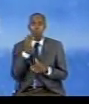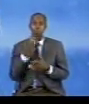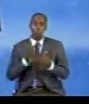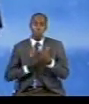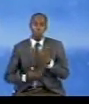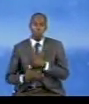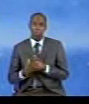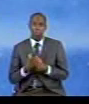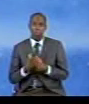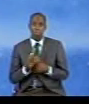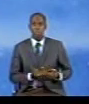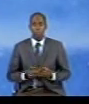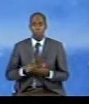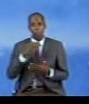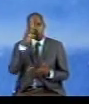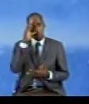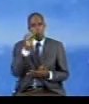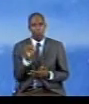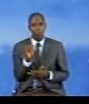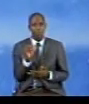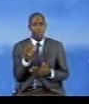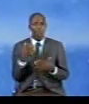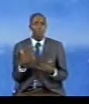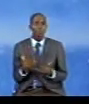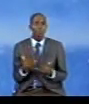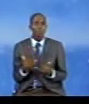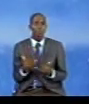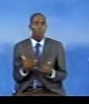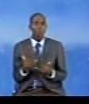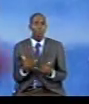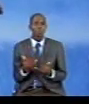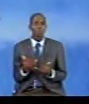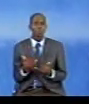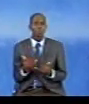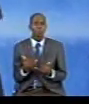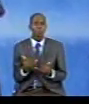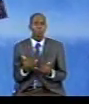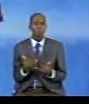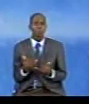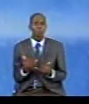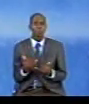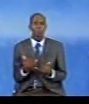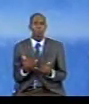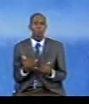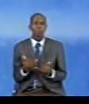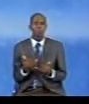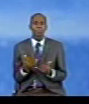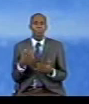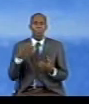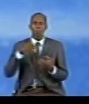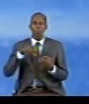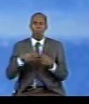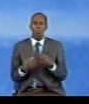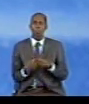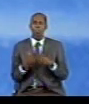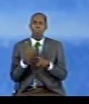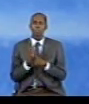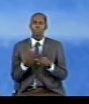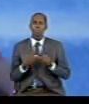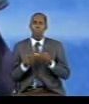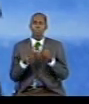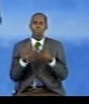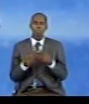say the epilepsy. Just they do me. You know, stuff for dear. With the help of God,